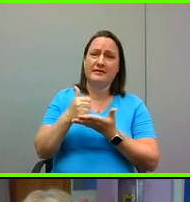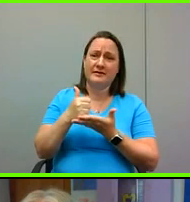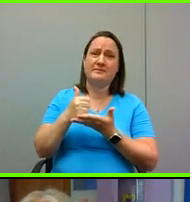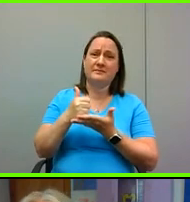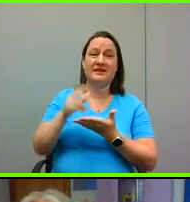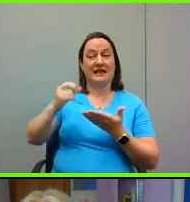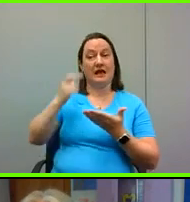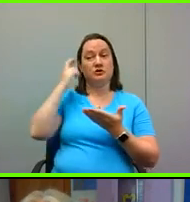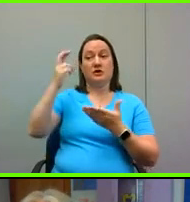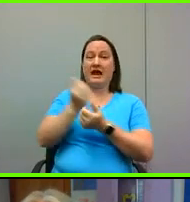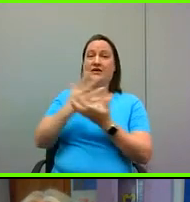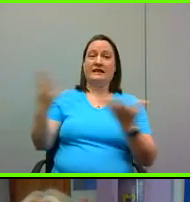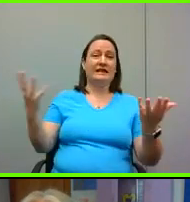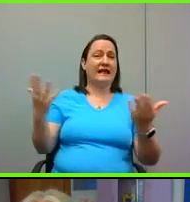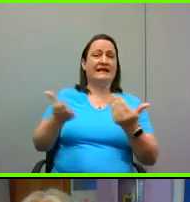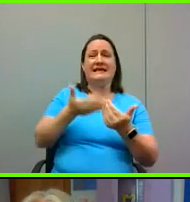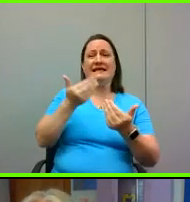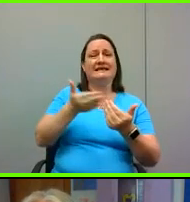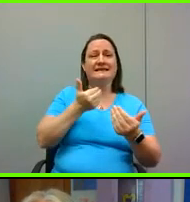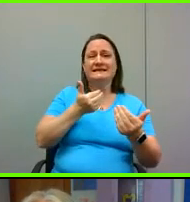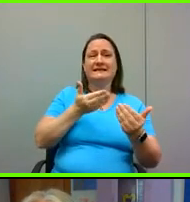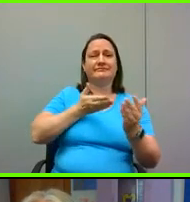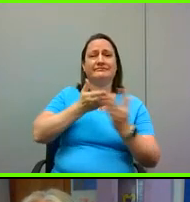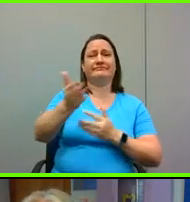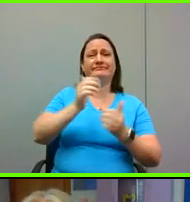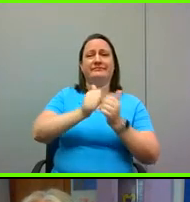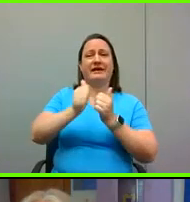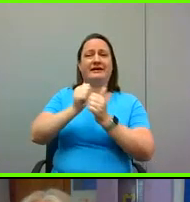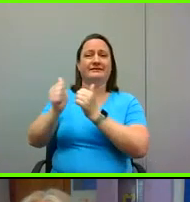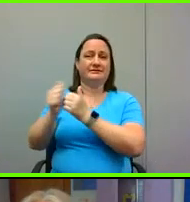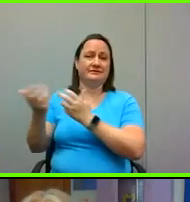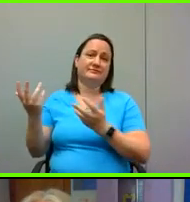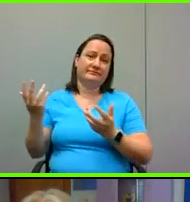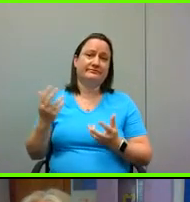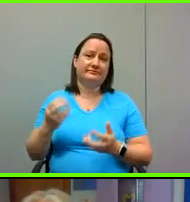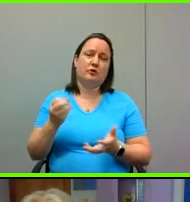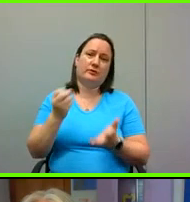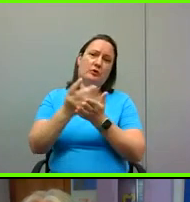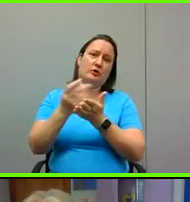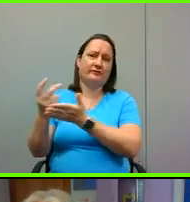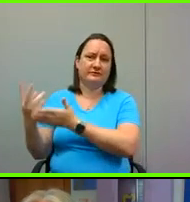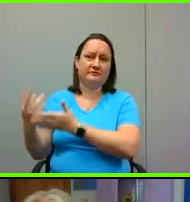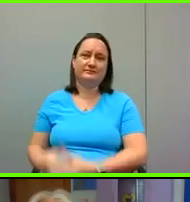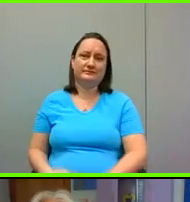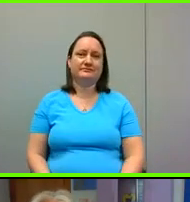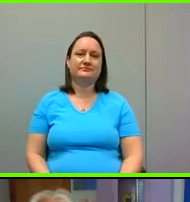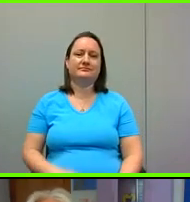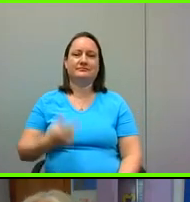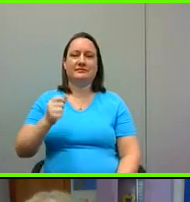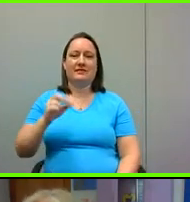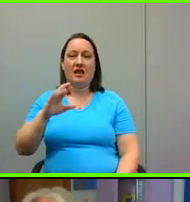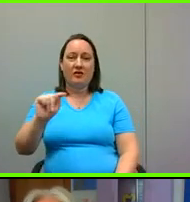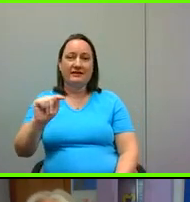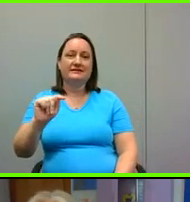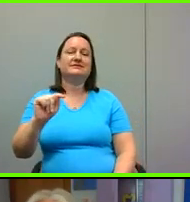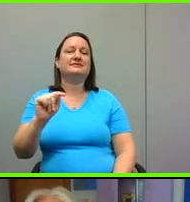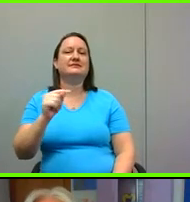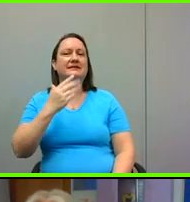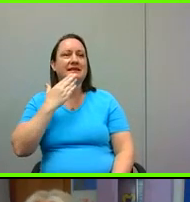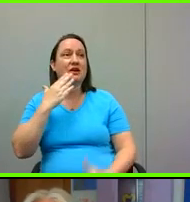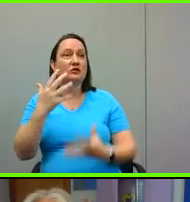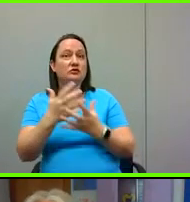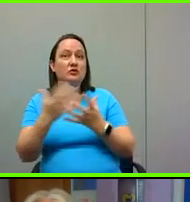everything went through so easily, so I thank you. Yes, thank you so much, Leah. All right, now moving